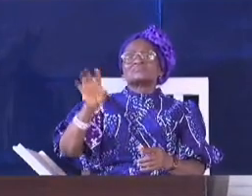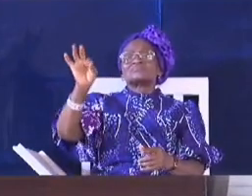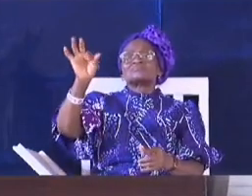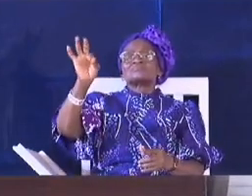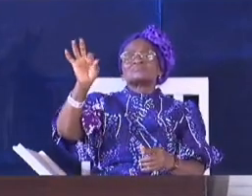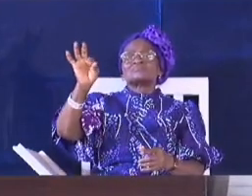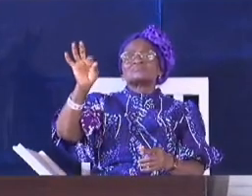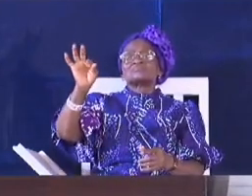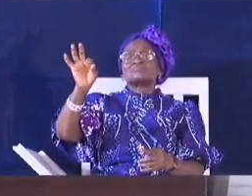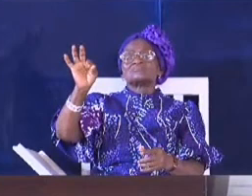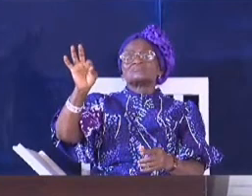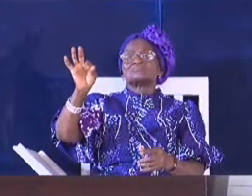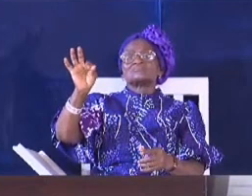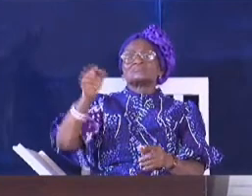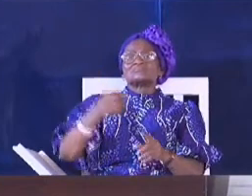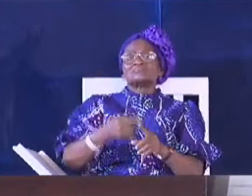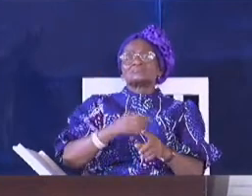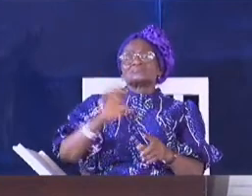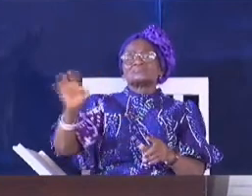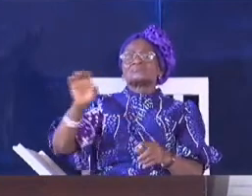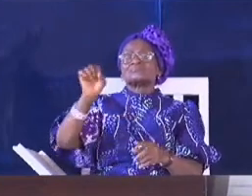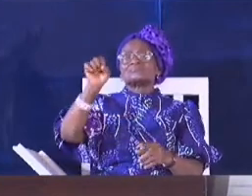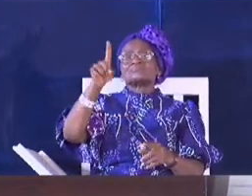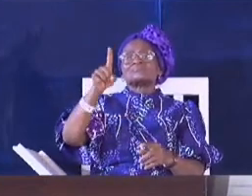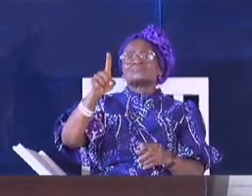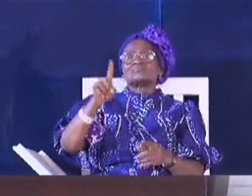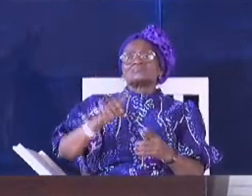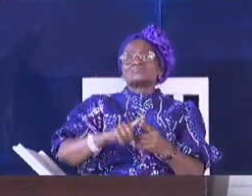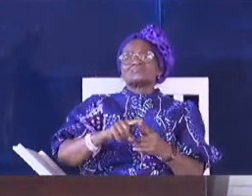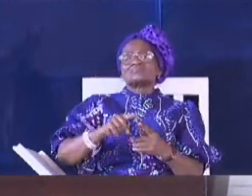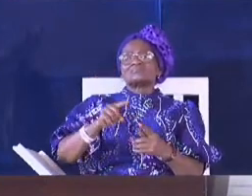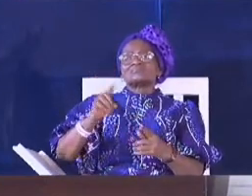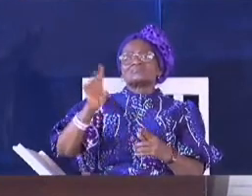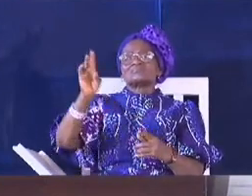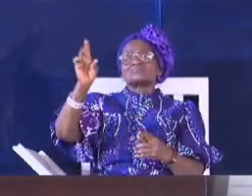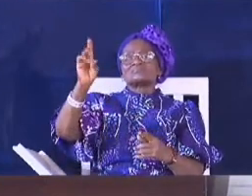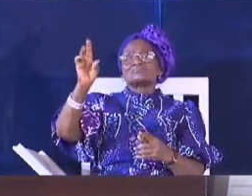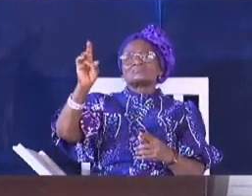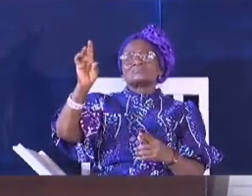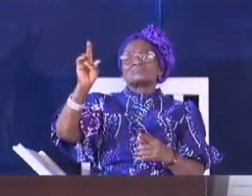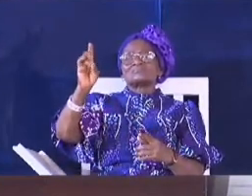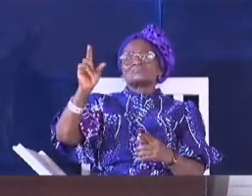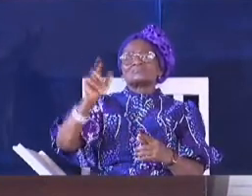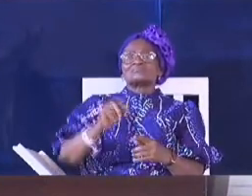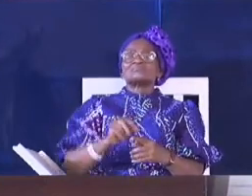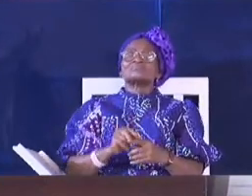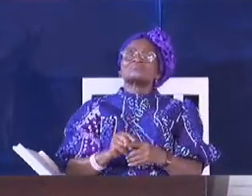rather, from verse 11 to 17.